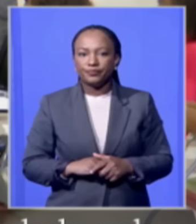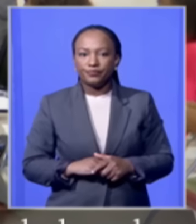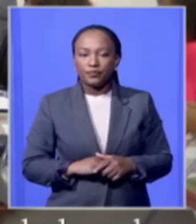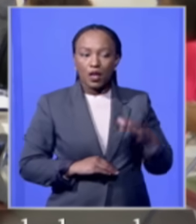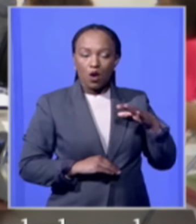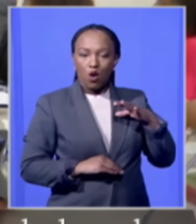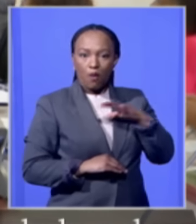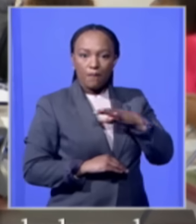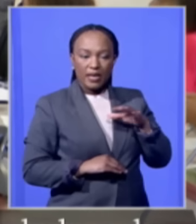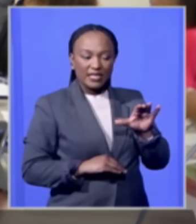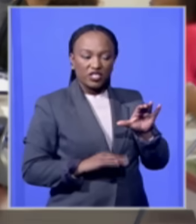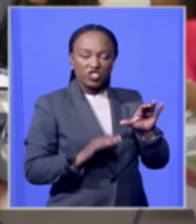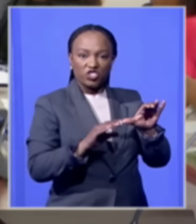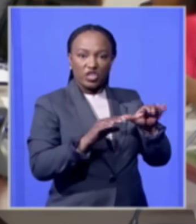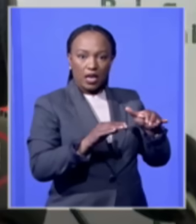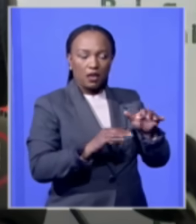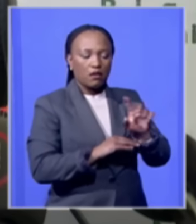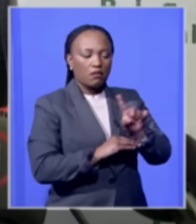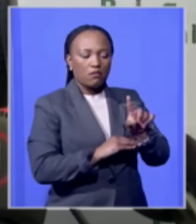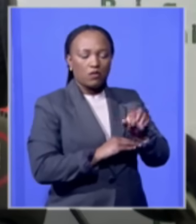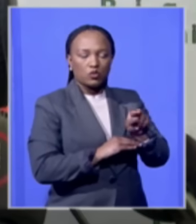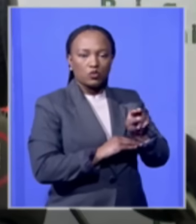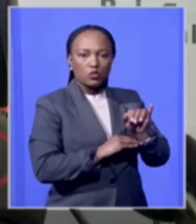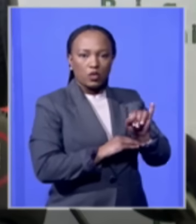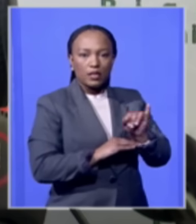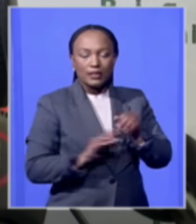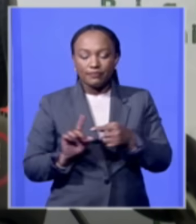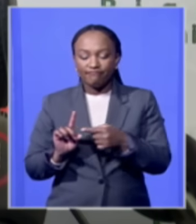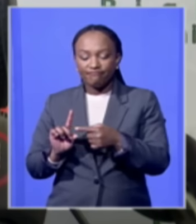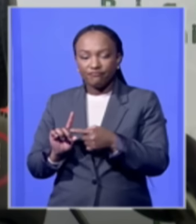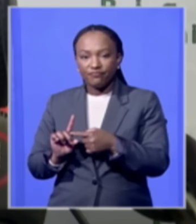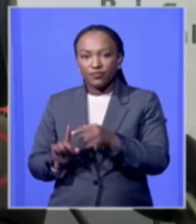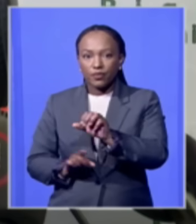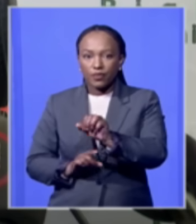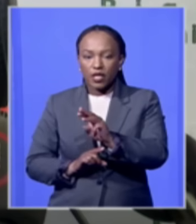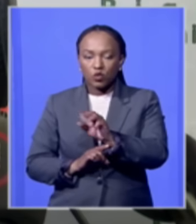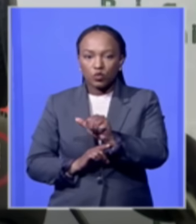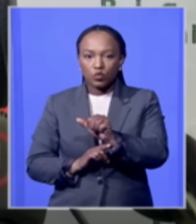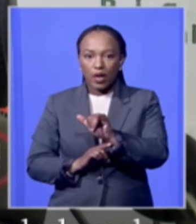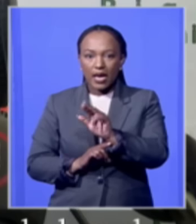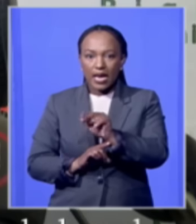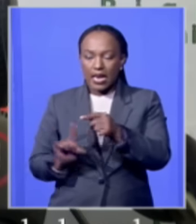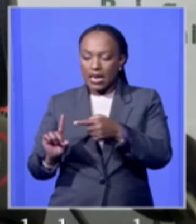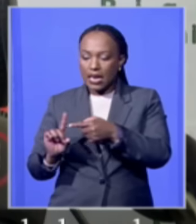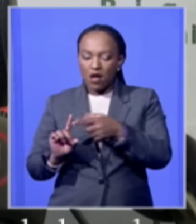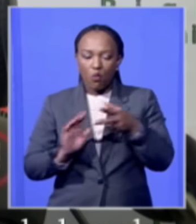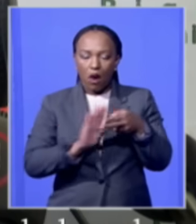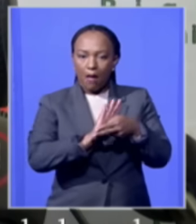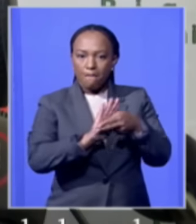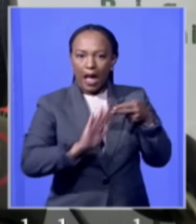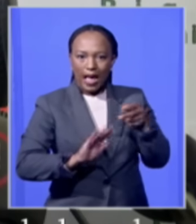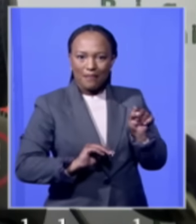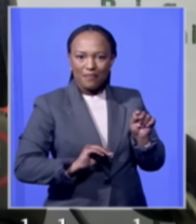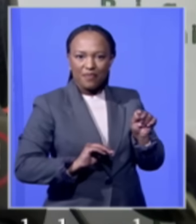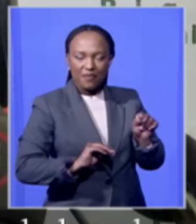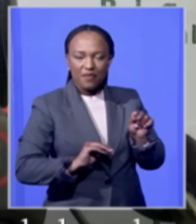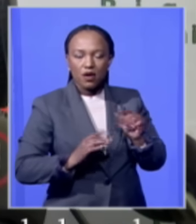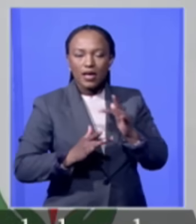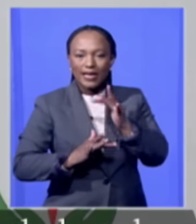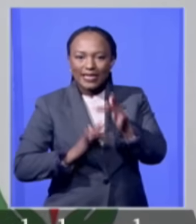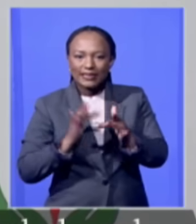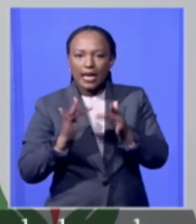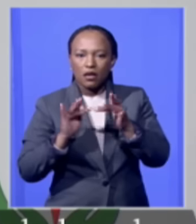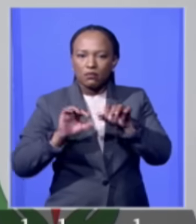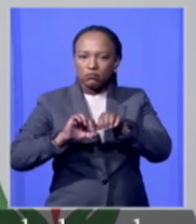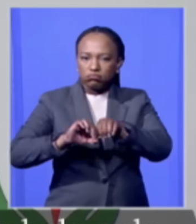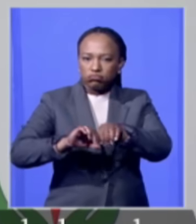Komishene le Zondi ba latofatša Swain ka go dira ditshwaetshwayo tša kgobošo ya seriti makaleng a inthanete go bala le